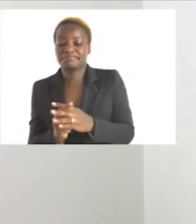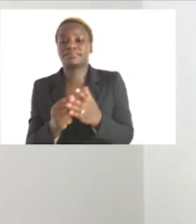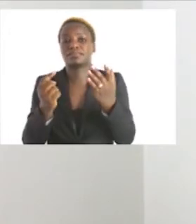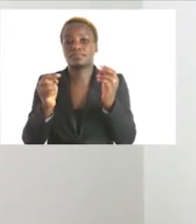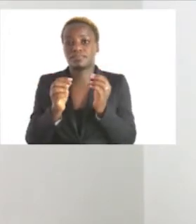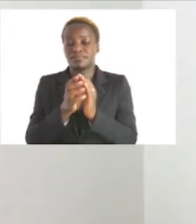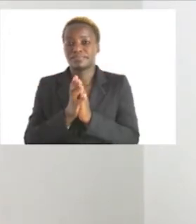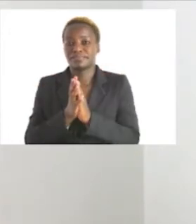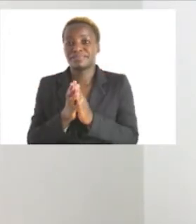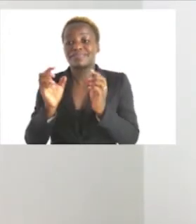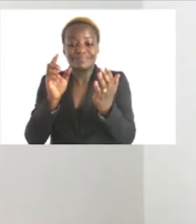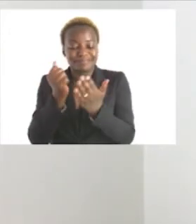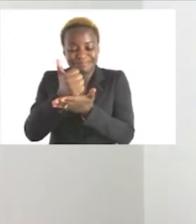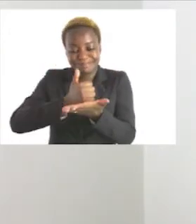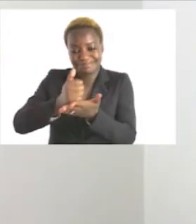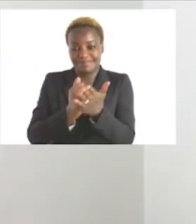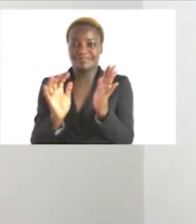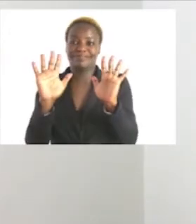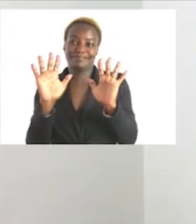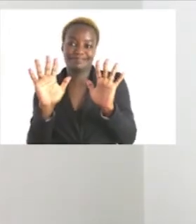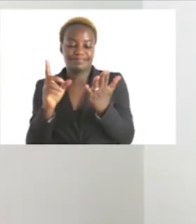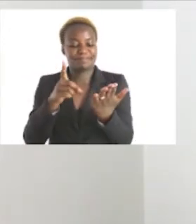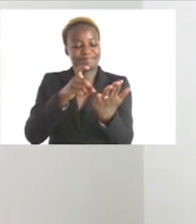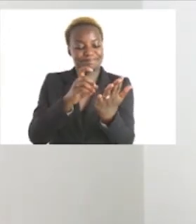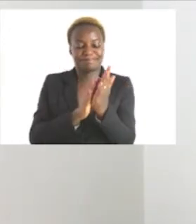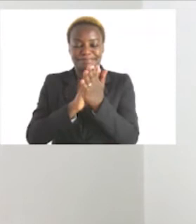can start, let's quickly sanitize our hands.